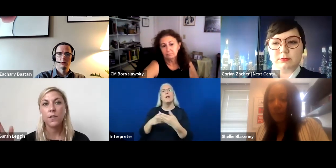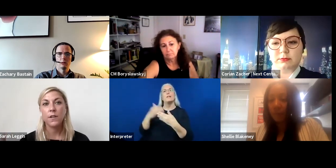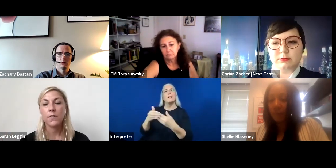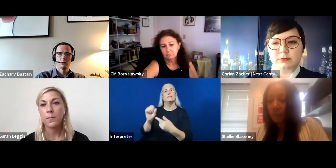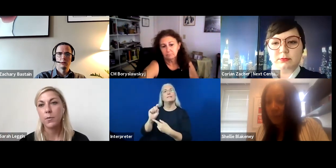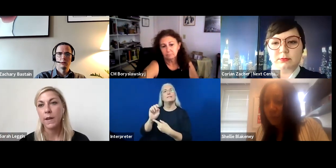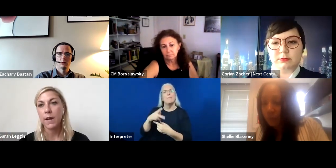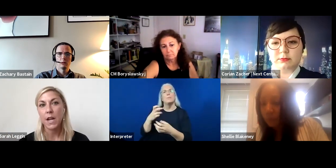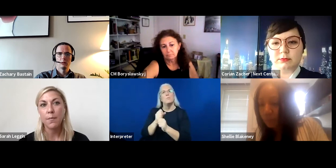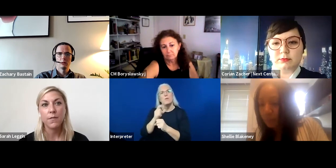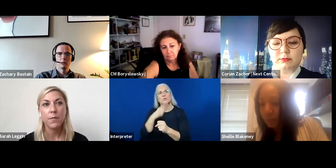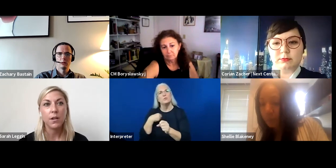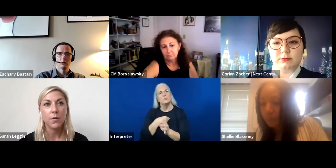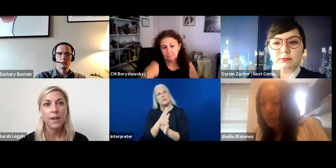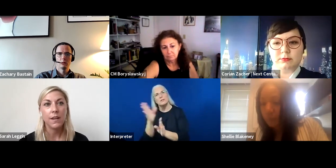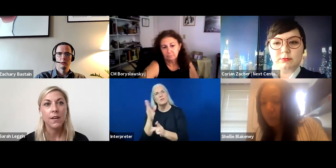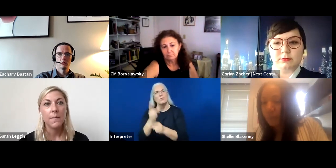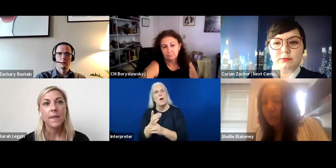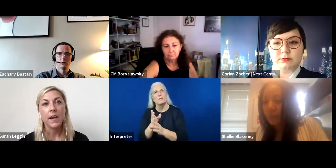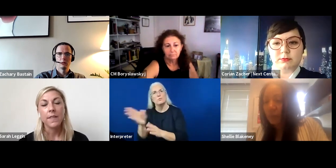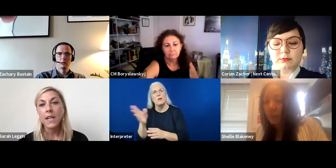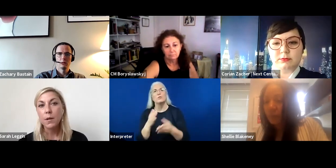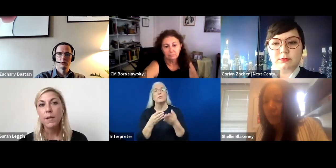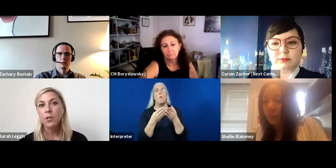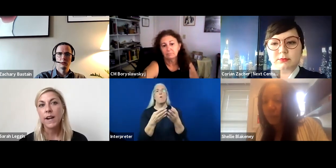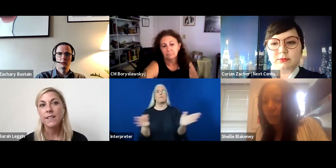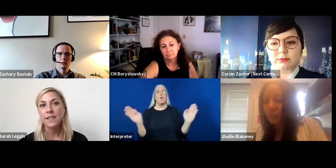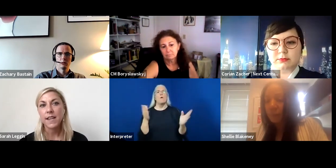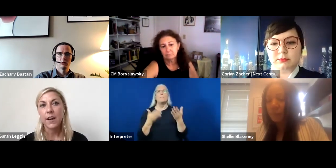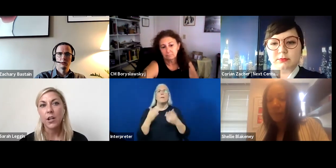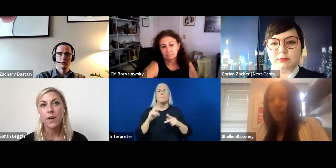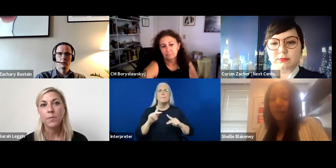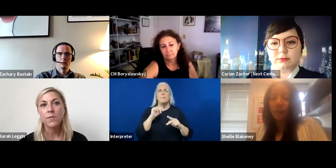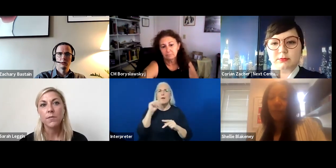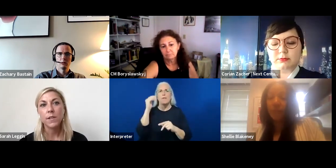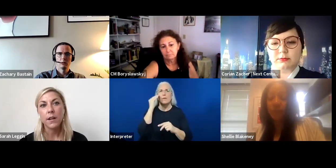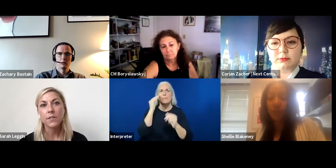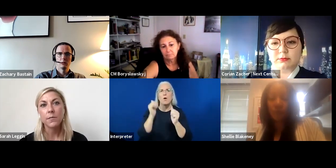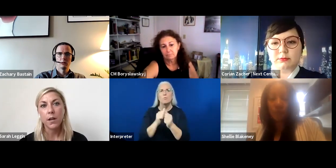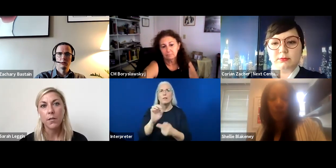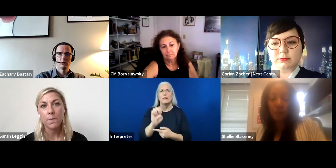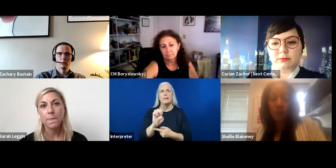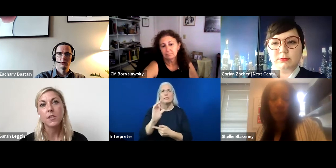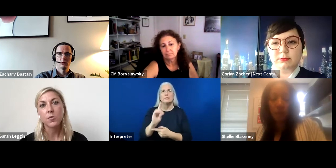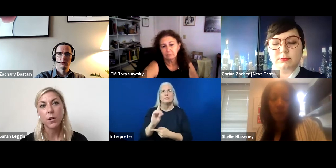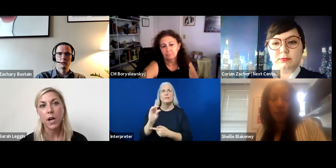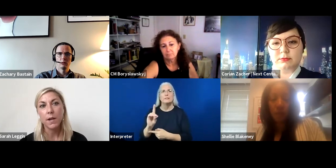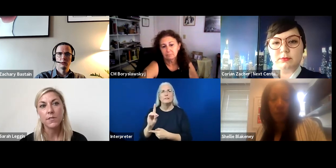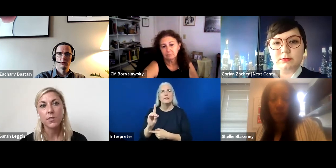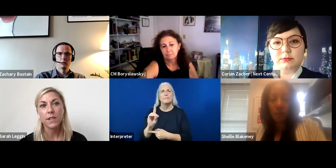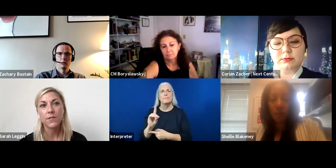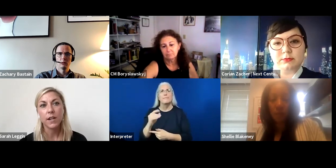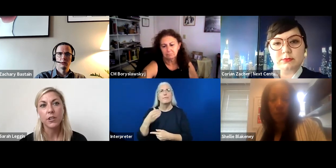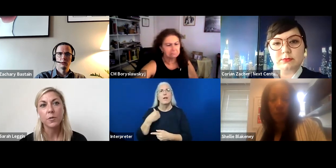an overview for people that might not be familiar with it, the EBB provides a discount of up to $50 a month toward